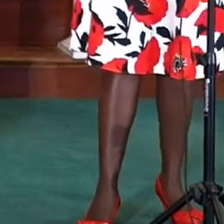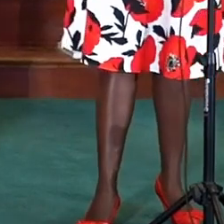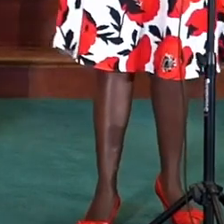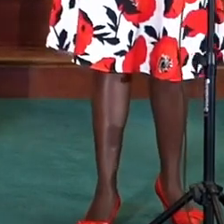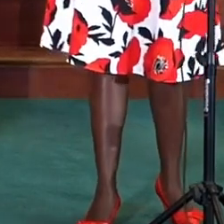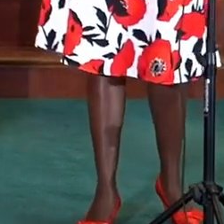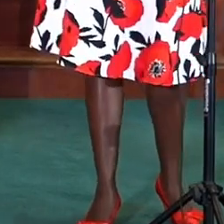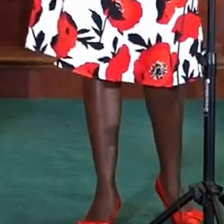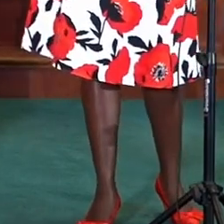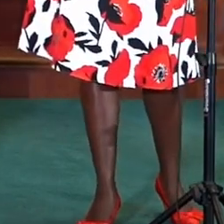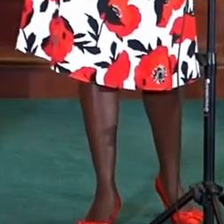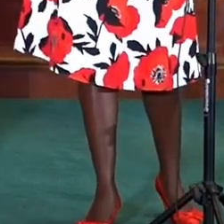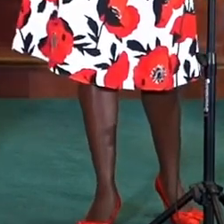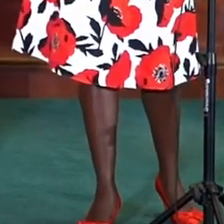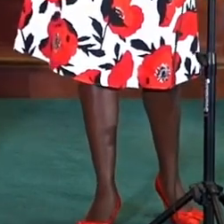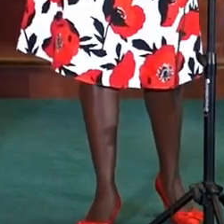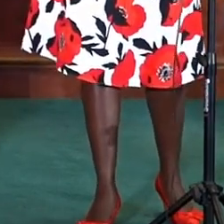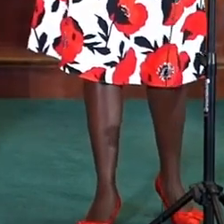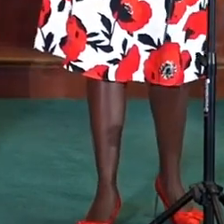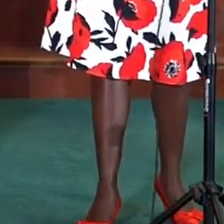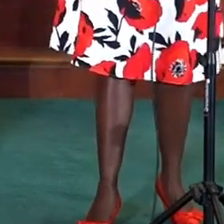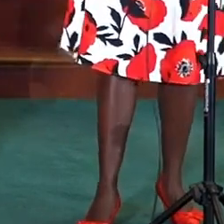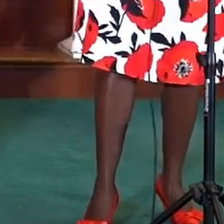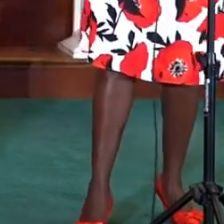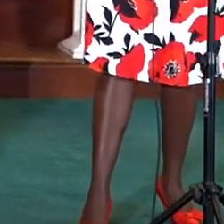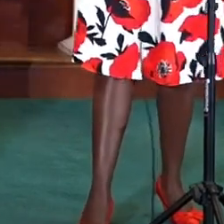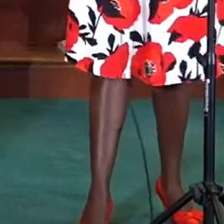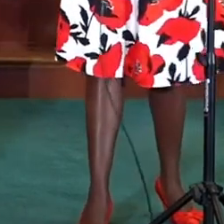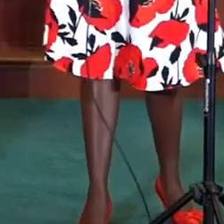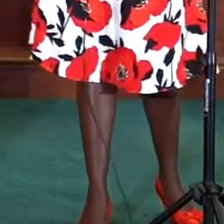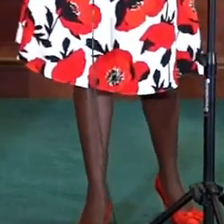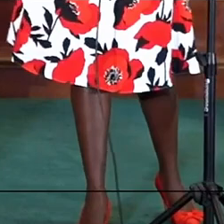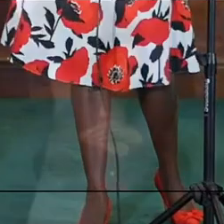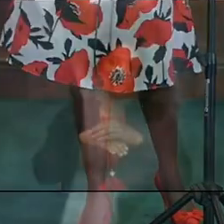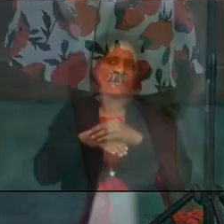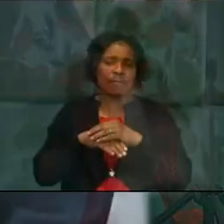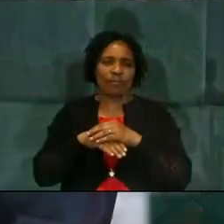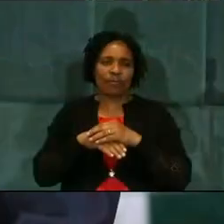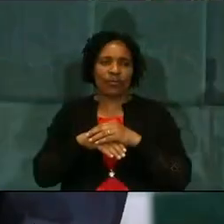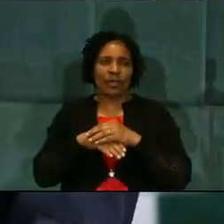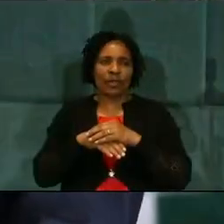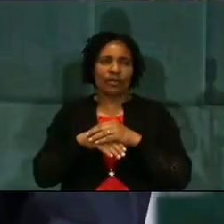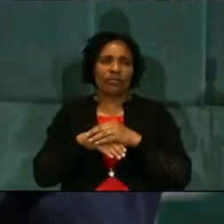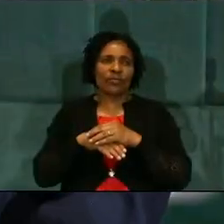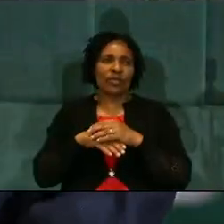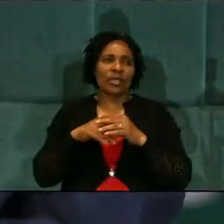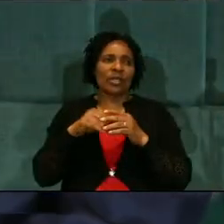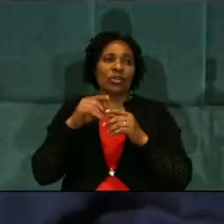my son. Hear another. Hear another. Behold, I stand at the door and knock.